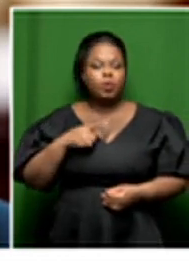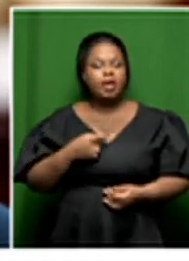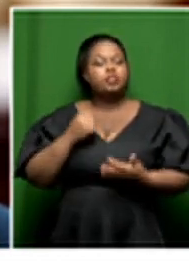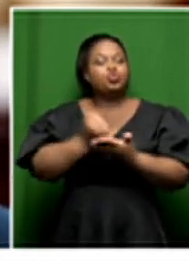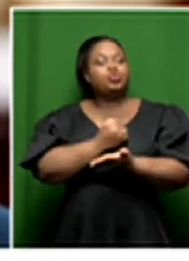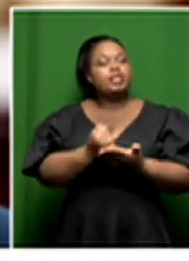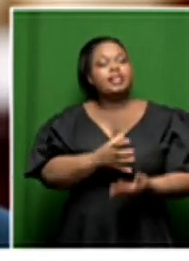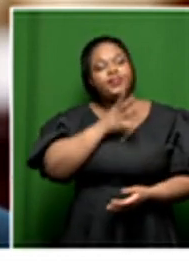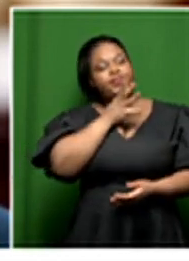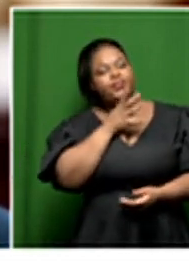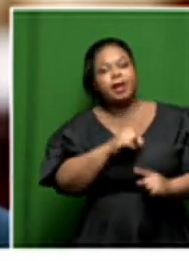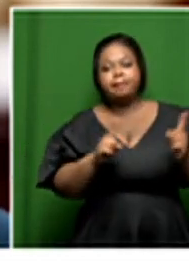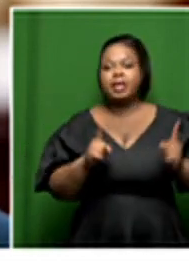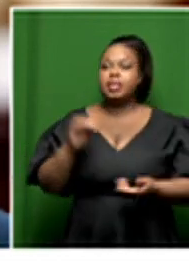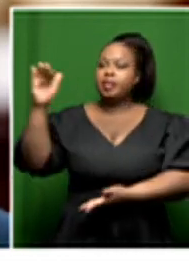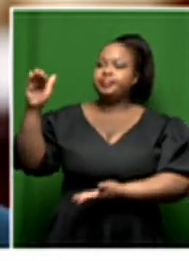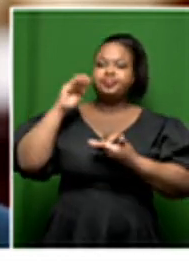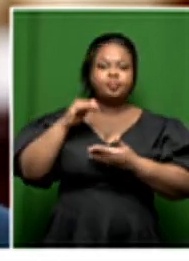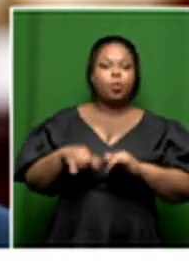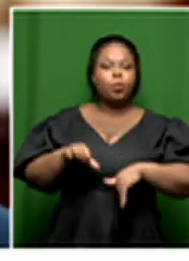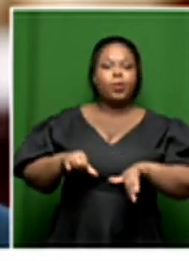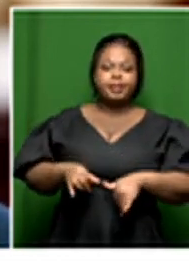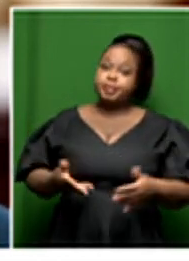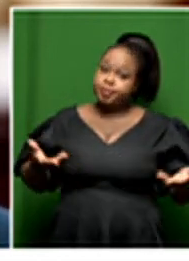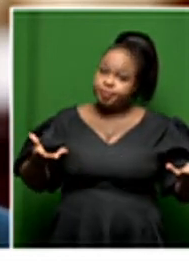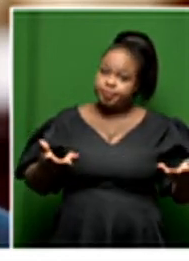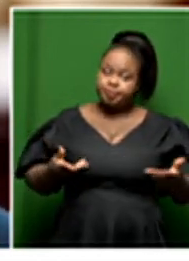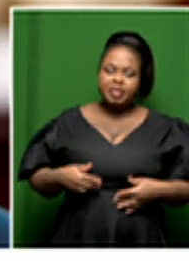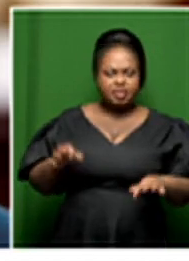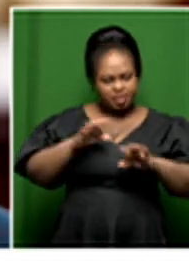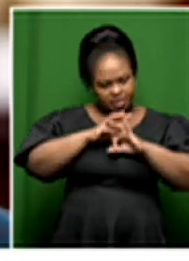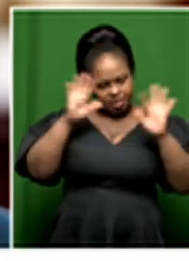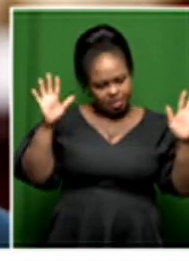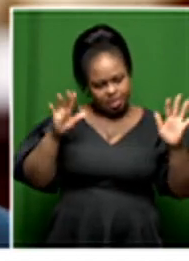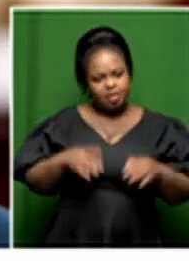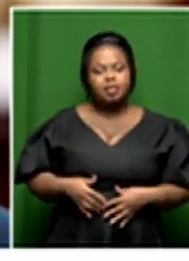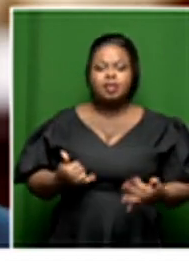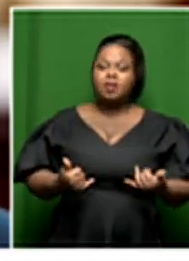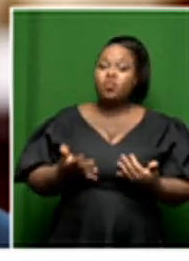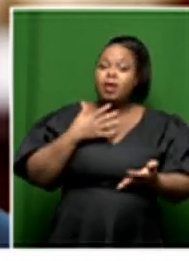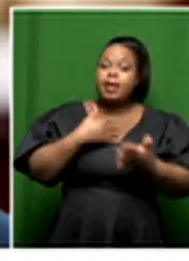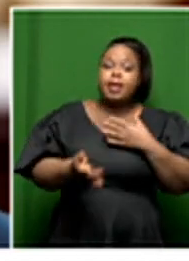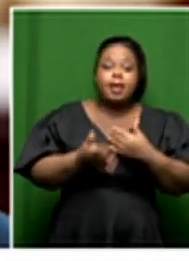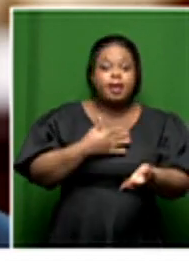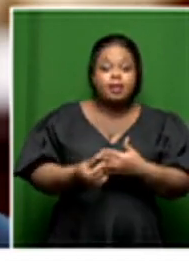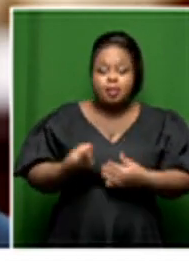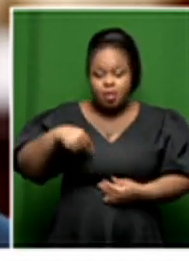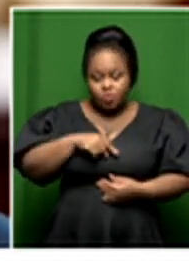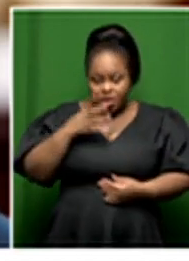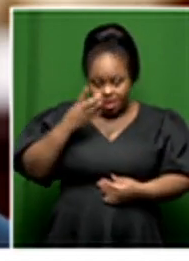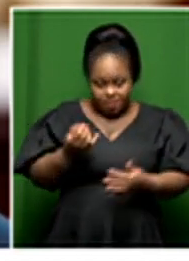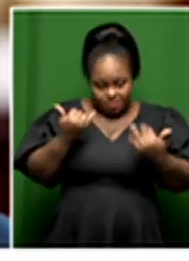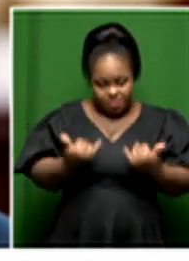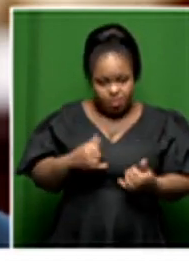a very, very clear view that we need to make use of whatever tools we have at our